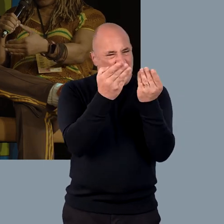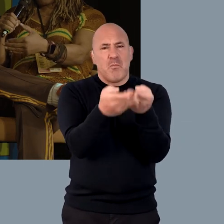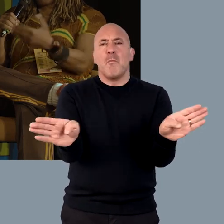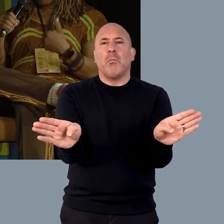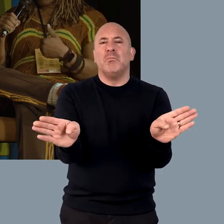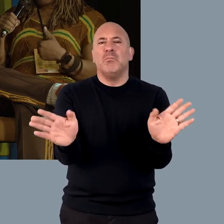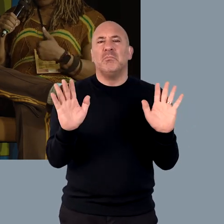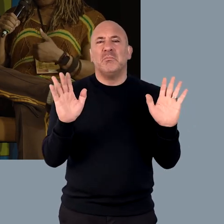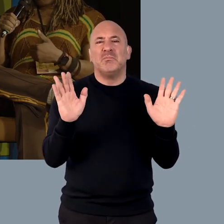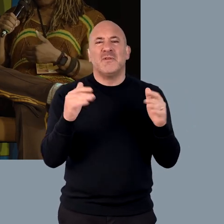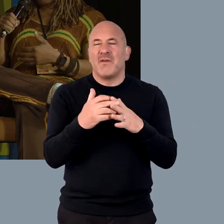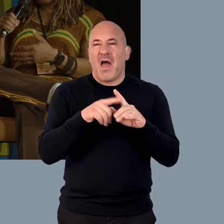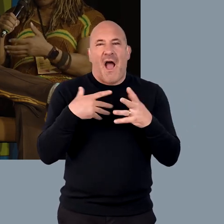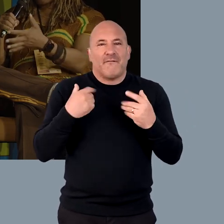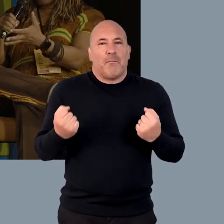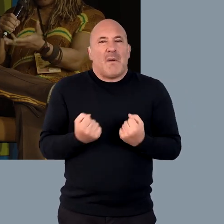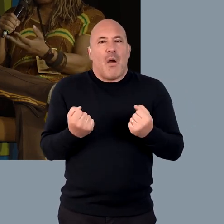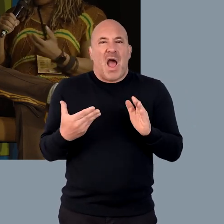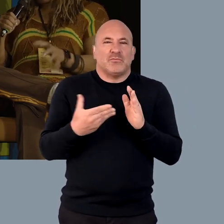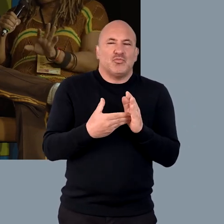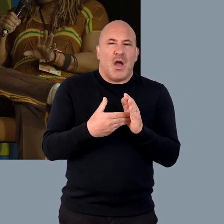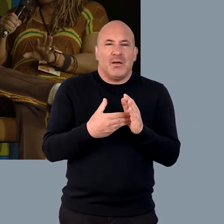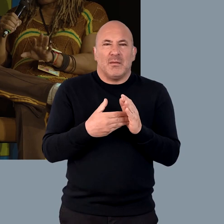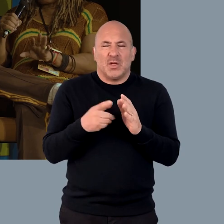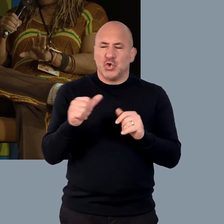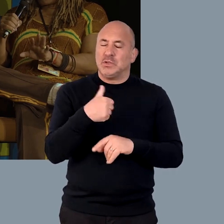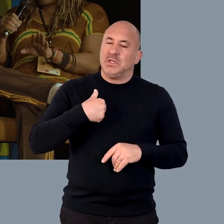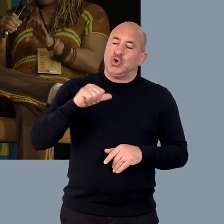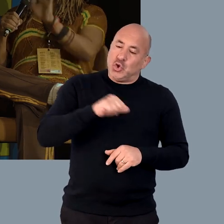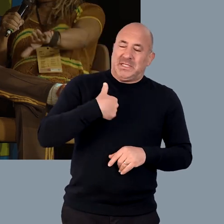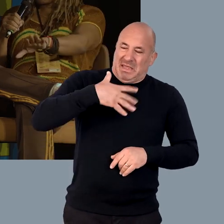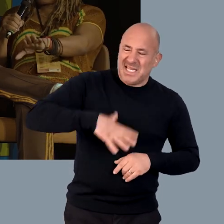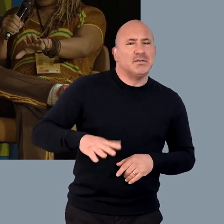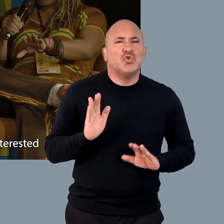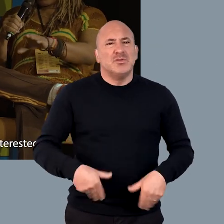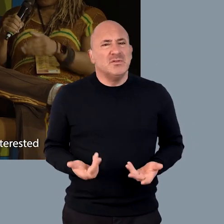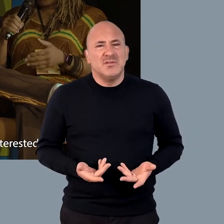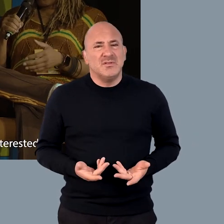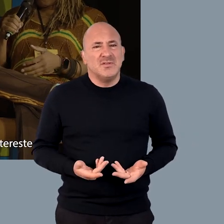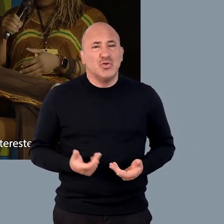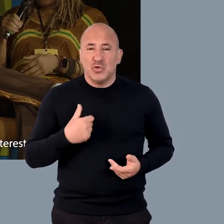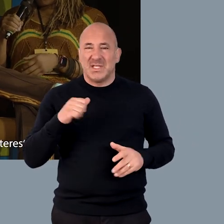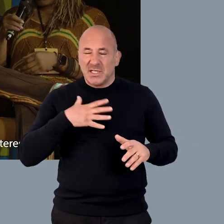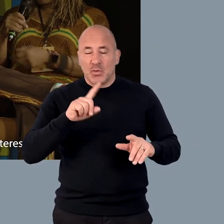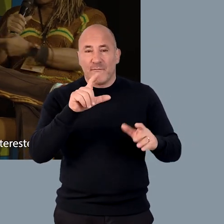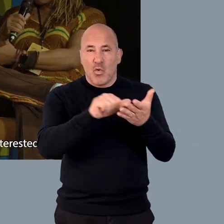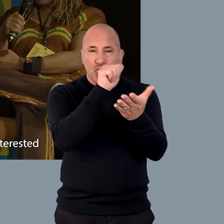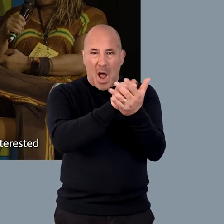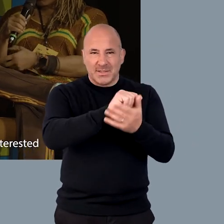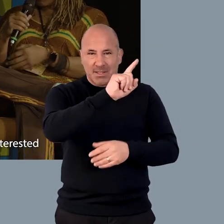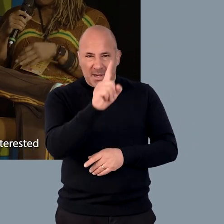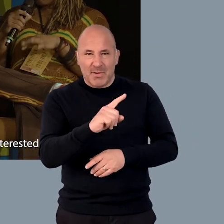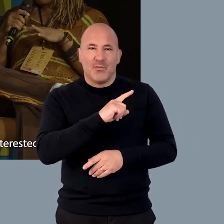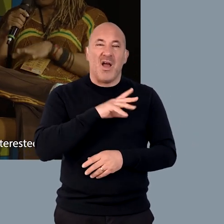of people I I feel like it's a superpower, but But that shouldn't be a requirement. It's got to be for the right people because